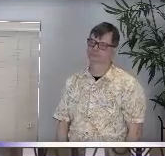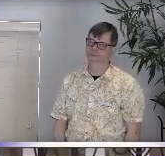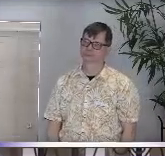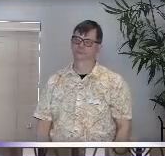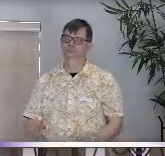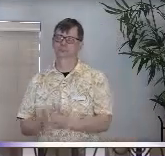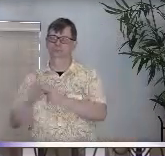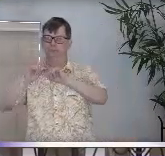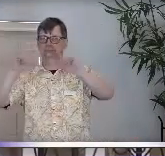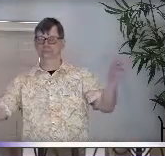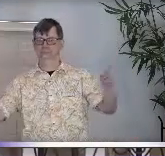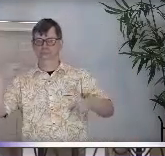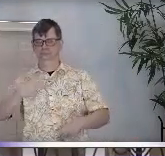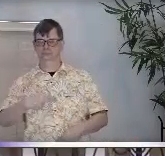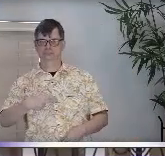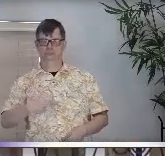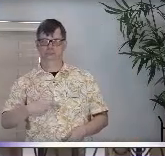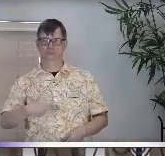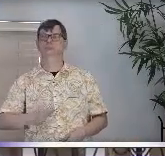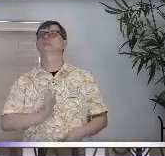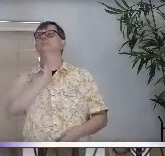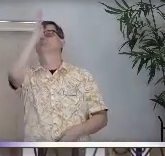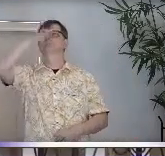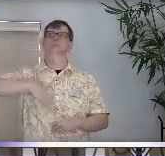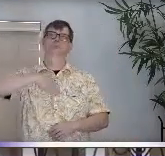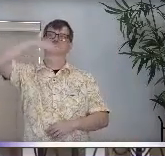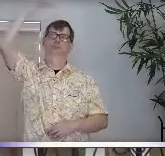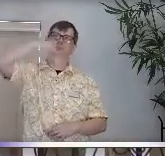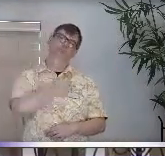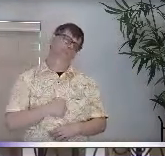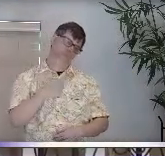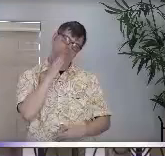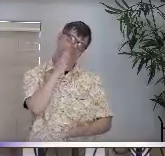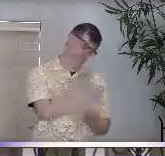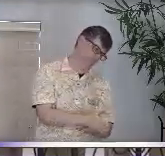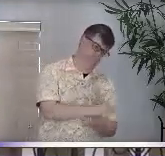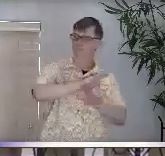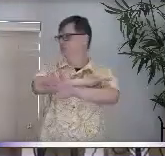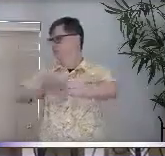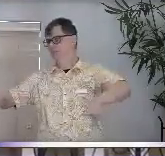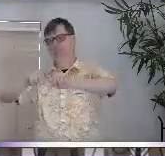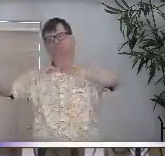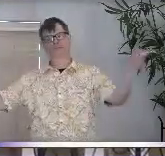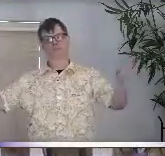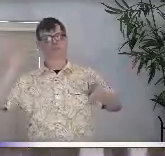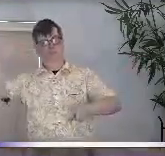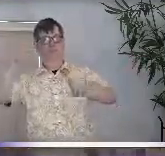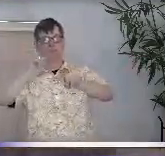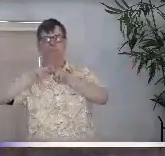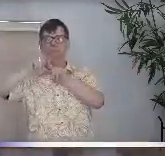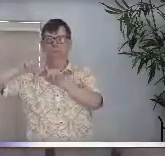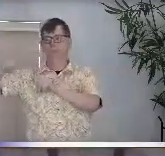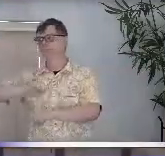we feel separated from God or our highest self. But the truth is, there's never any separation. That's the lie. So I'm